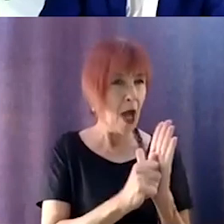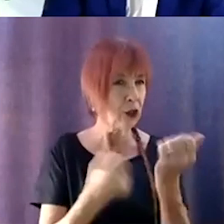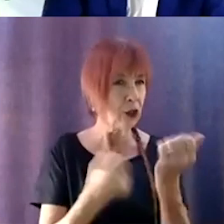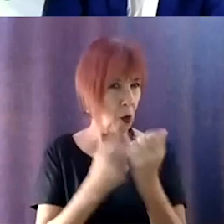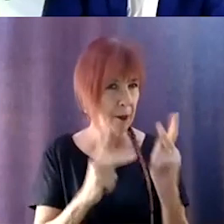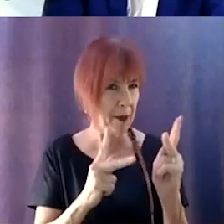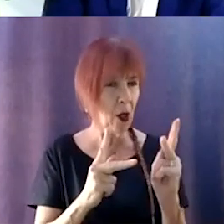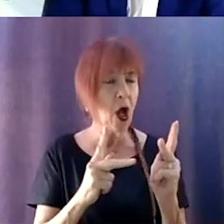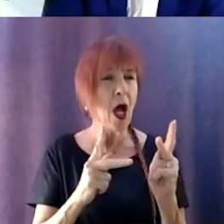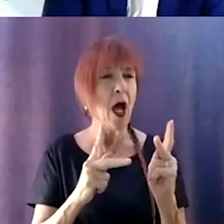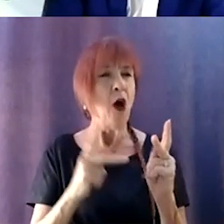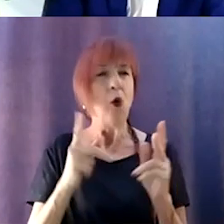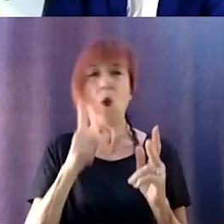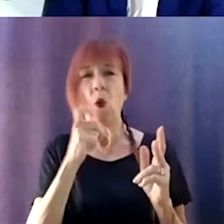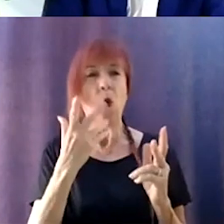had in this time?